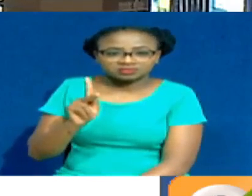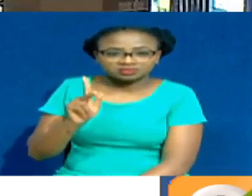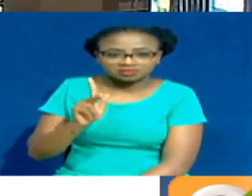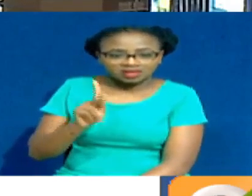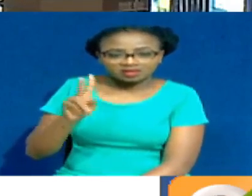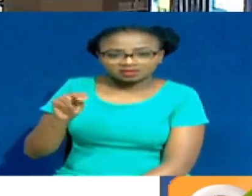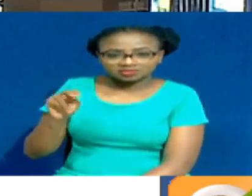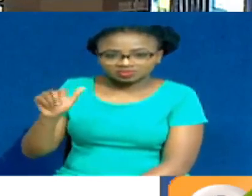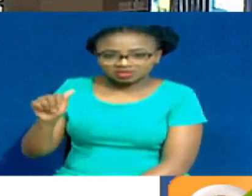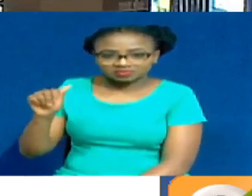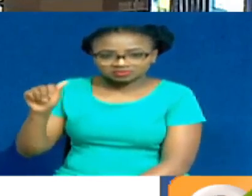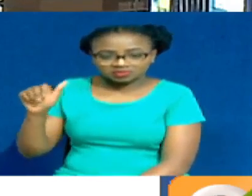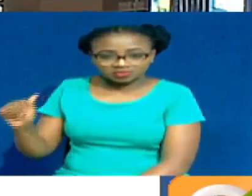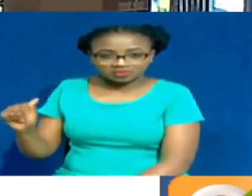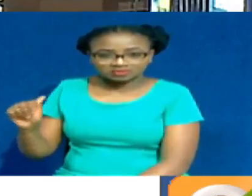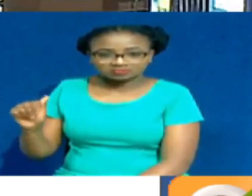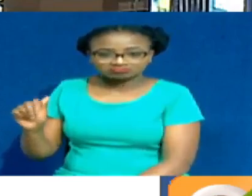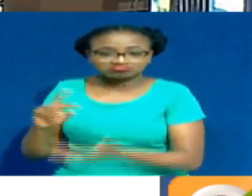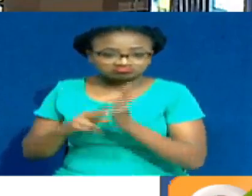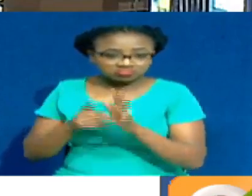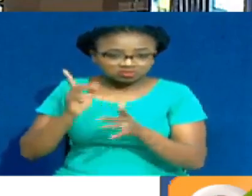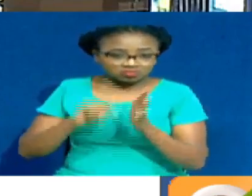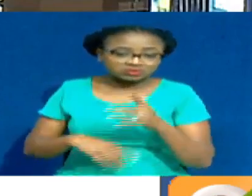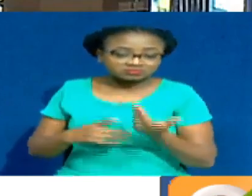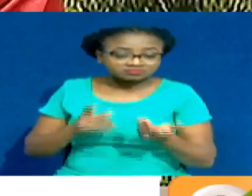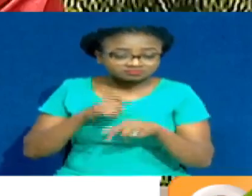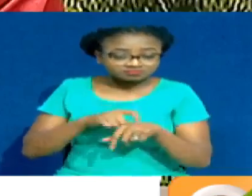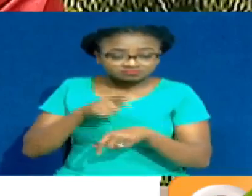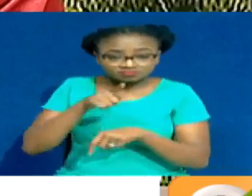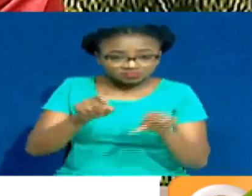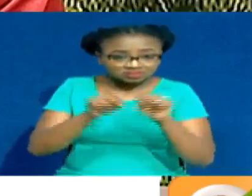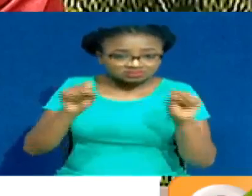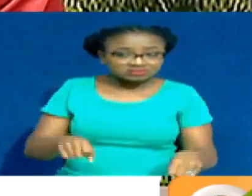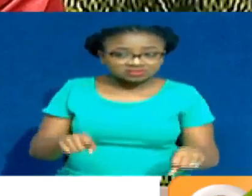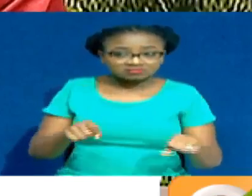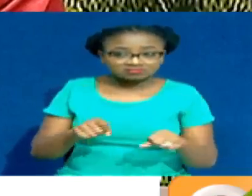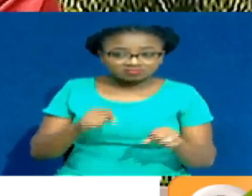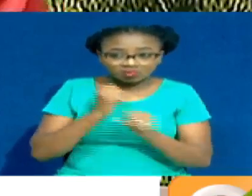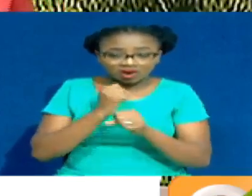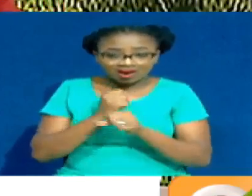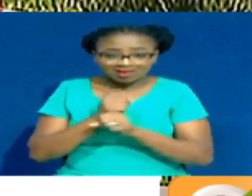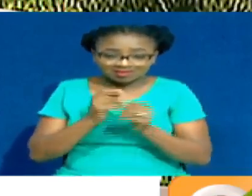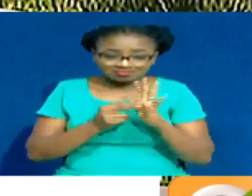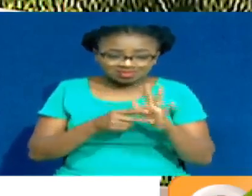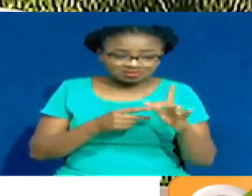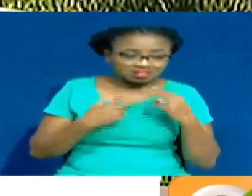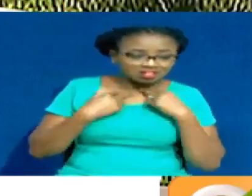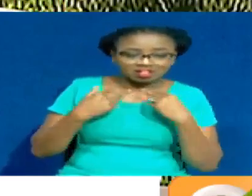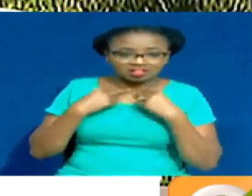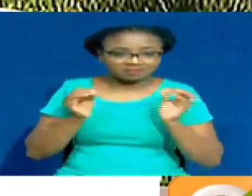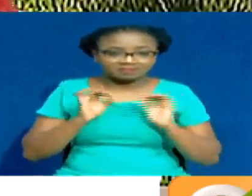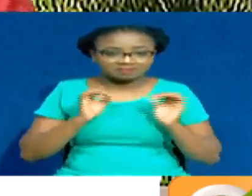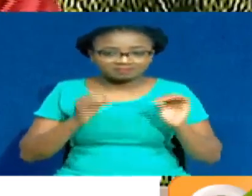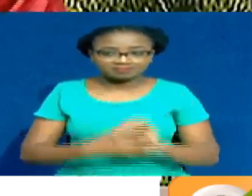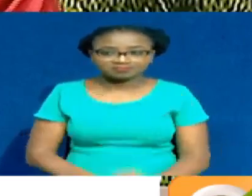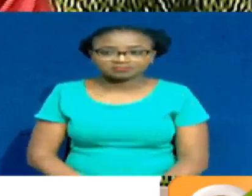can promise Kenyans tonight that when Adi SASA is fully operational, we won't have headlines like this? Yes, Wahiga,